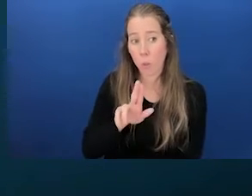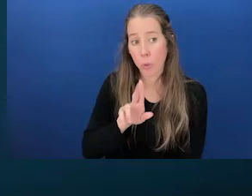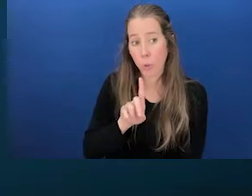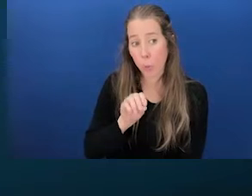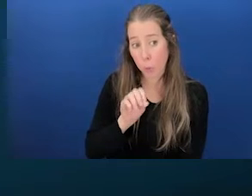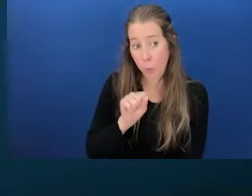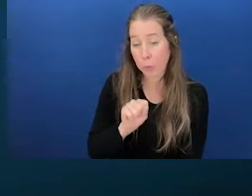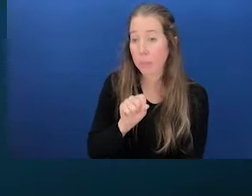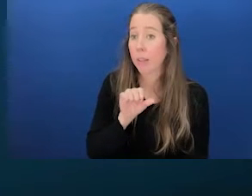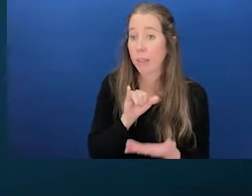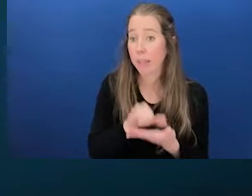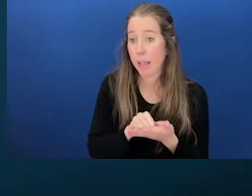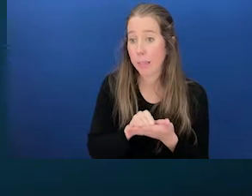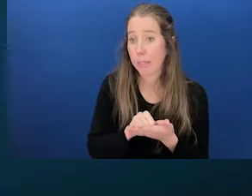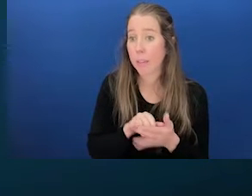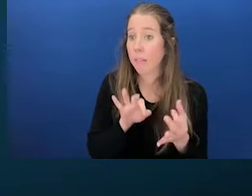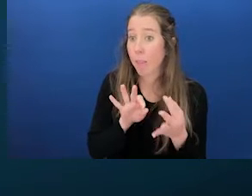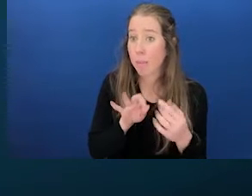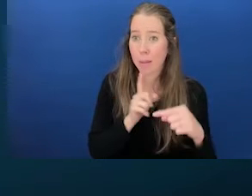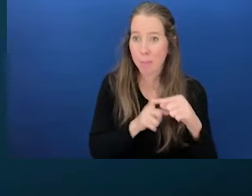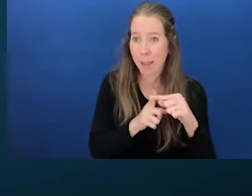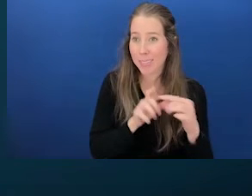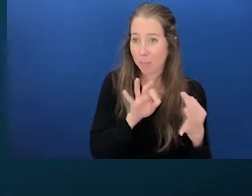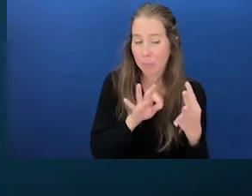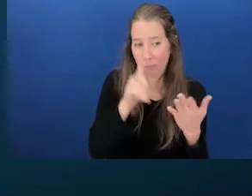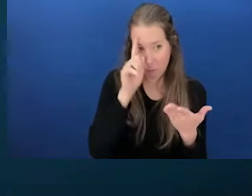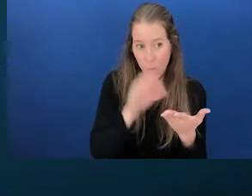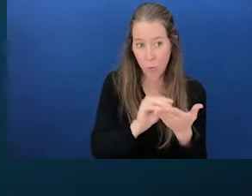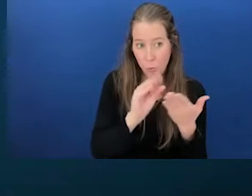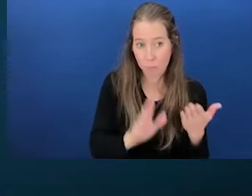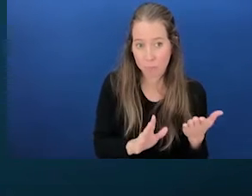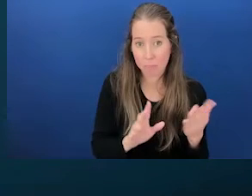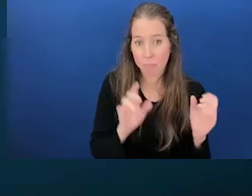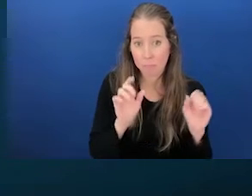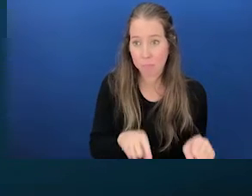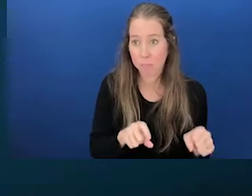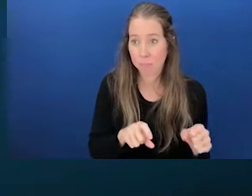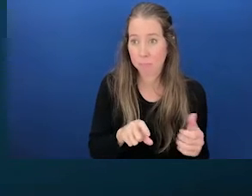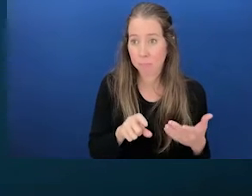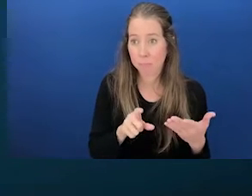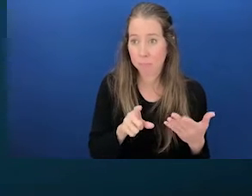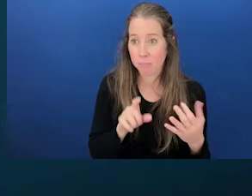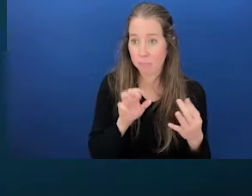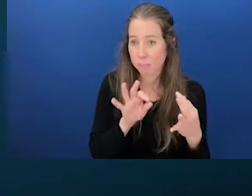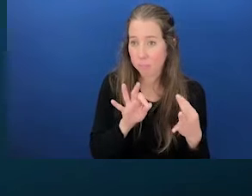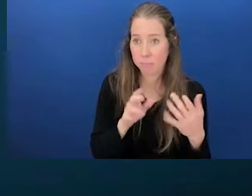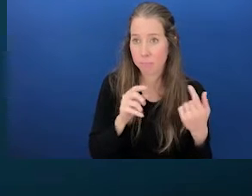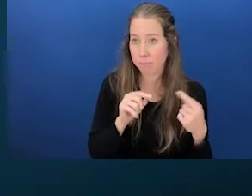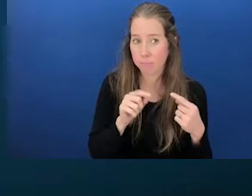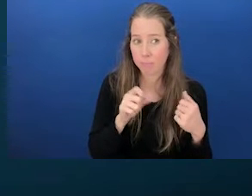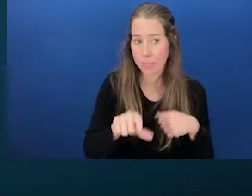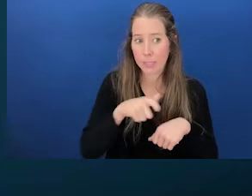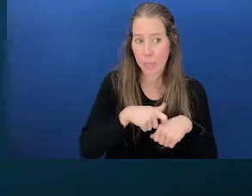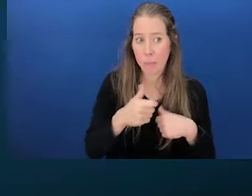the feedback, the positive feedback that you give to students. You can give kudos to students at any point in time during